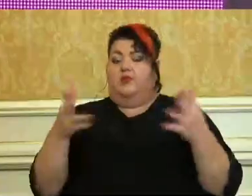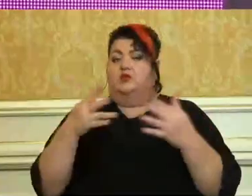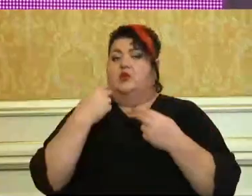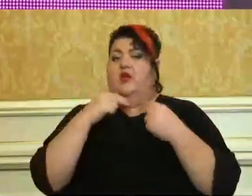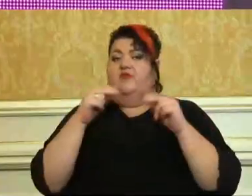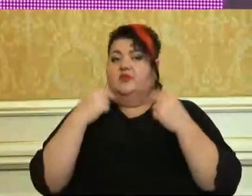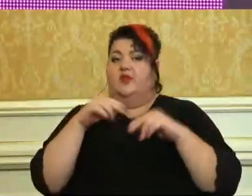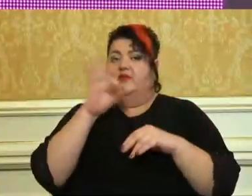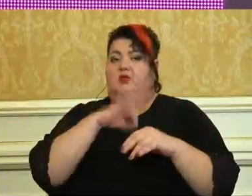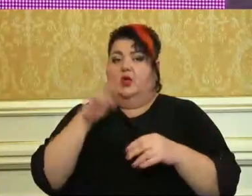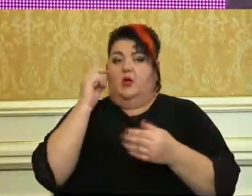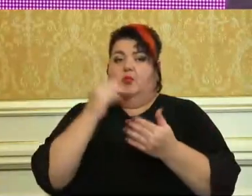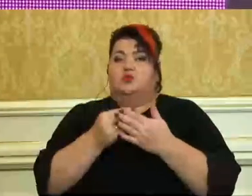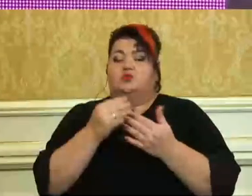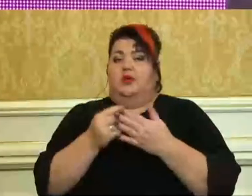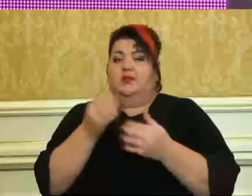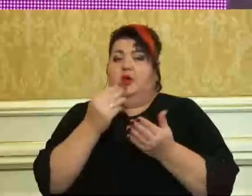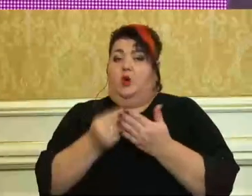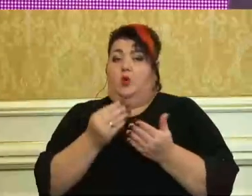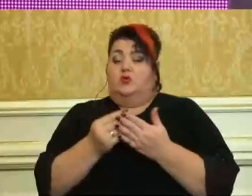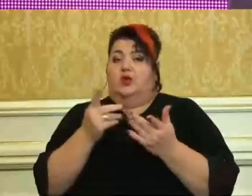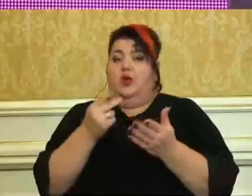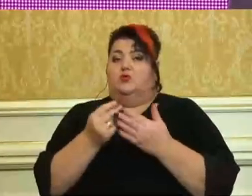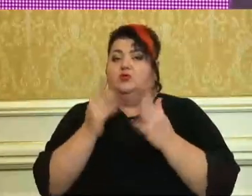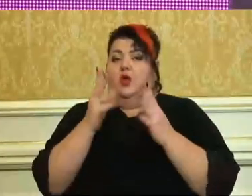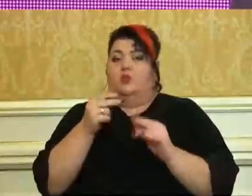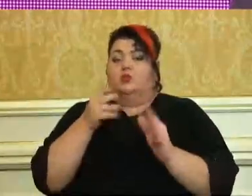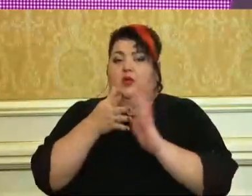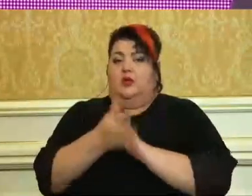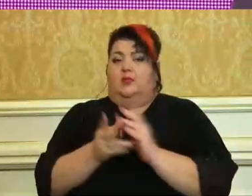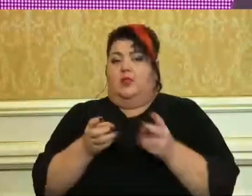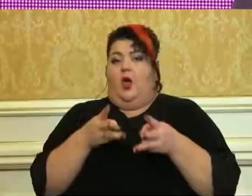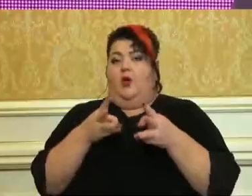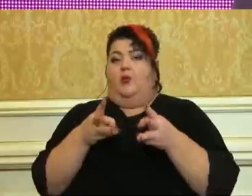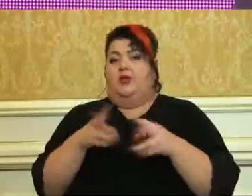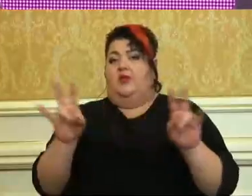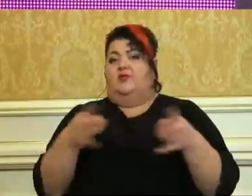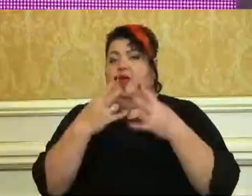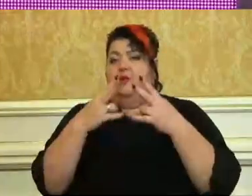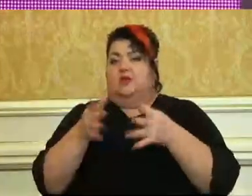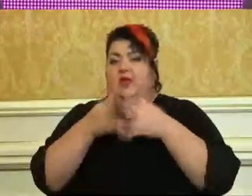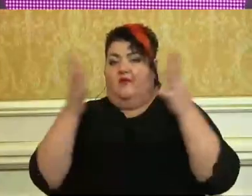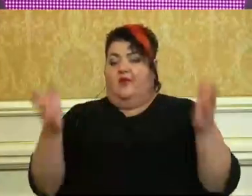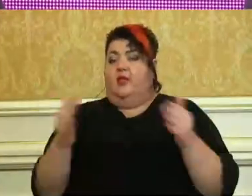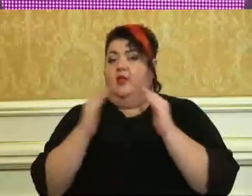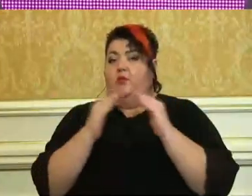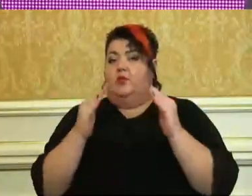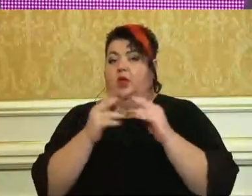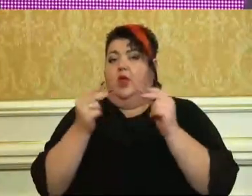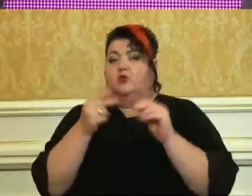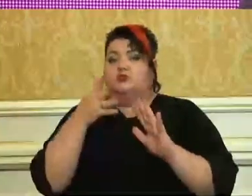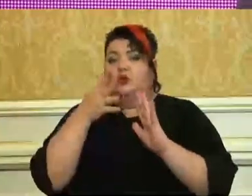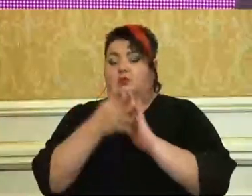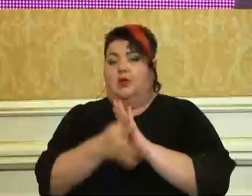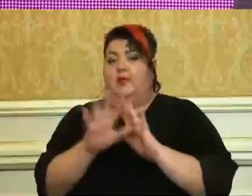from us to use the budget funds more efficient. So well, the budget costs should be,